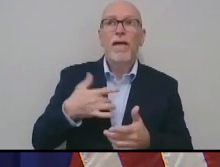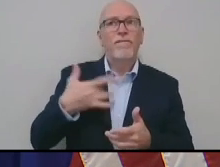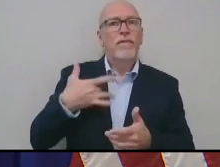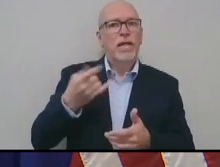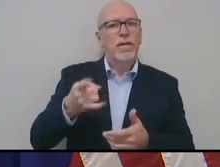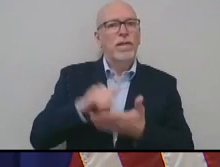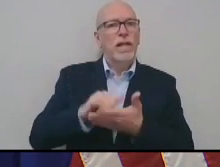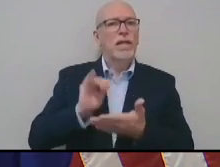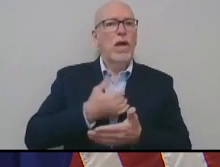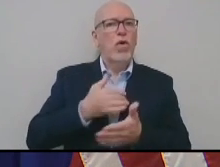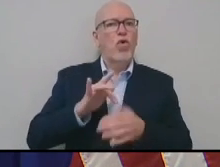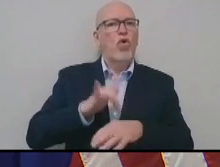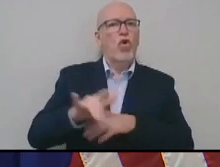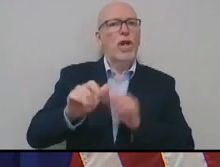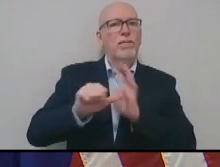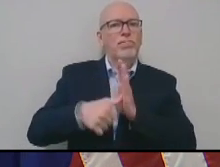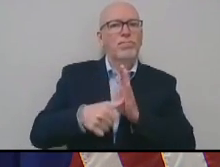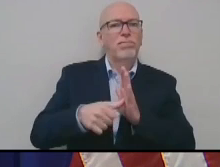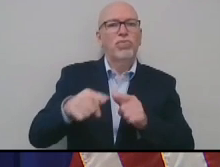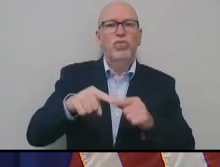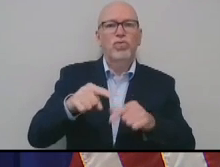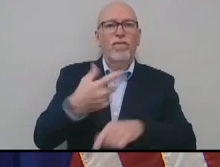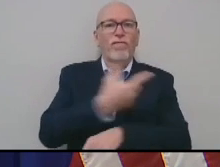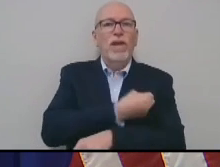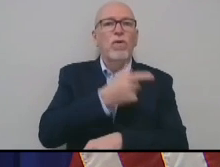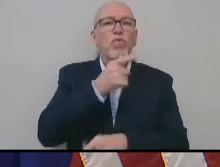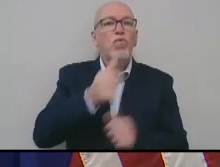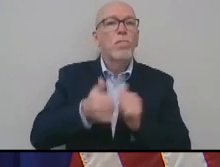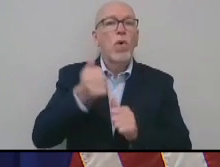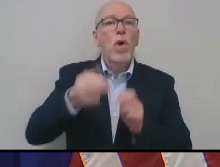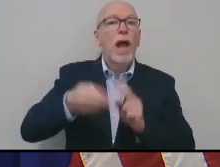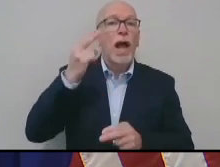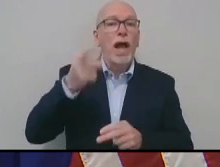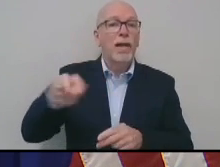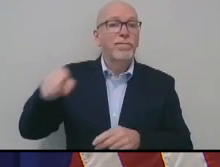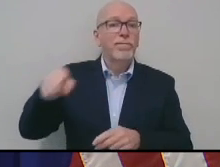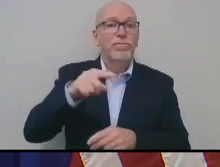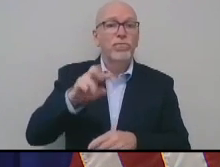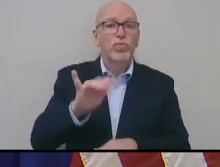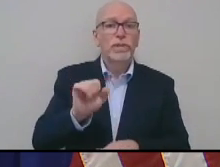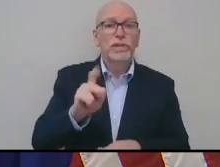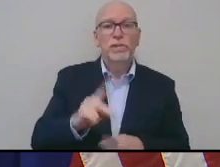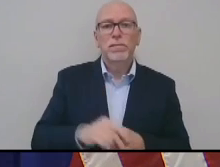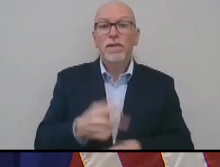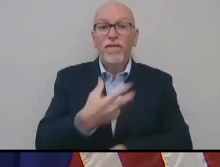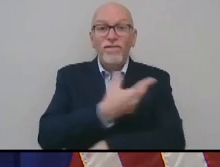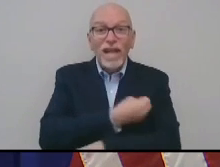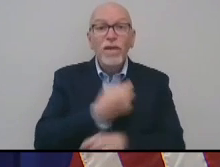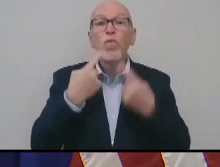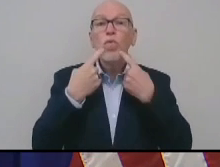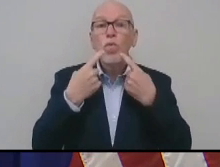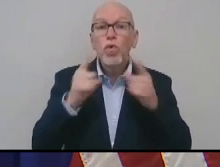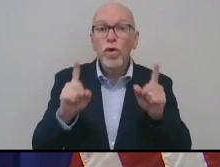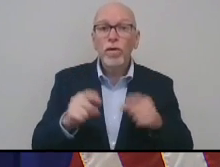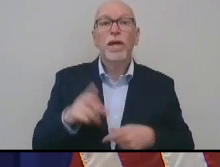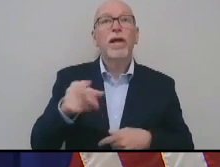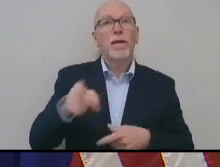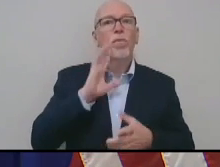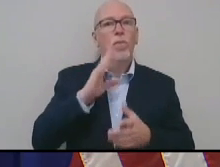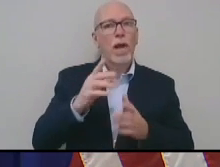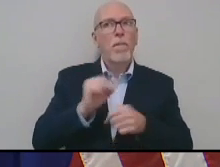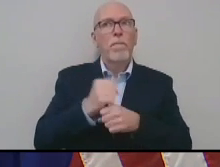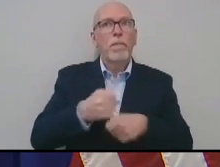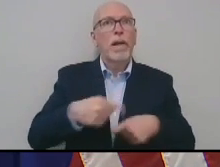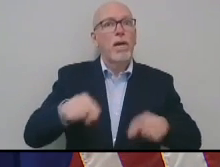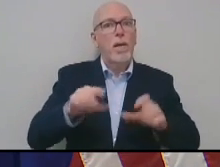early emphasis on vaccinating our most vulnerable Hoosiers. Vaccines work, and they represent a return to the